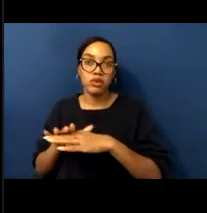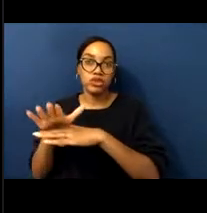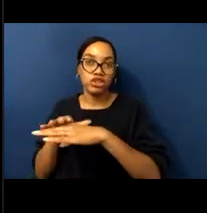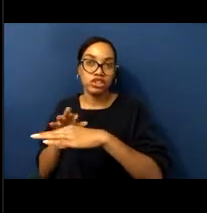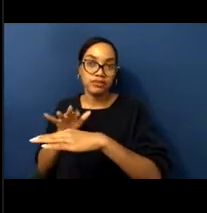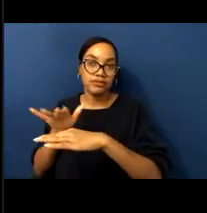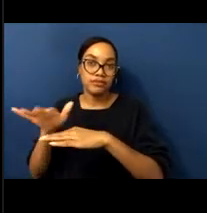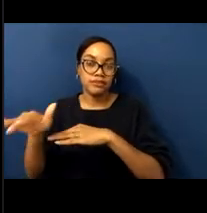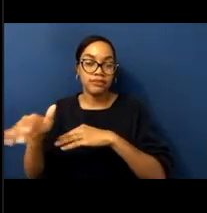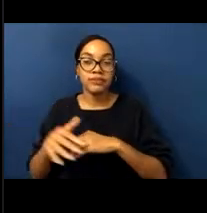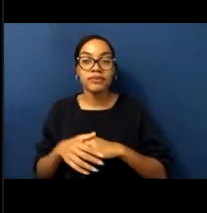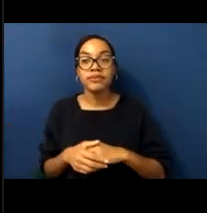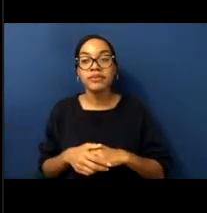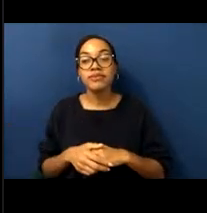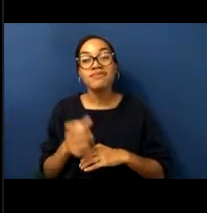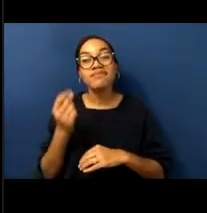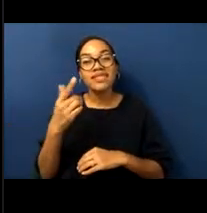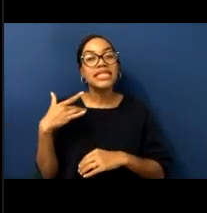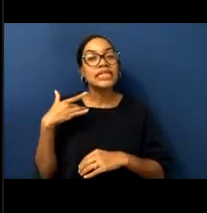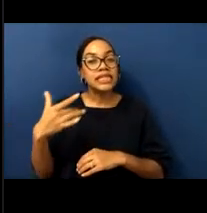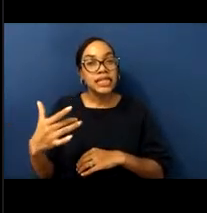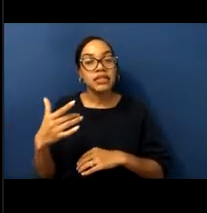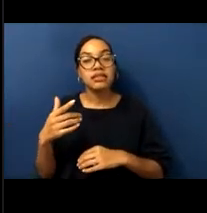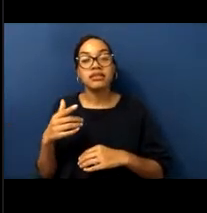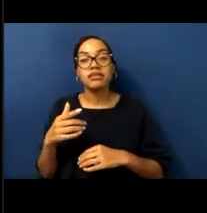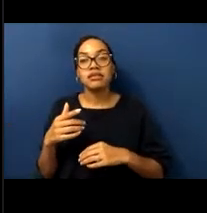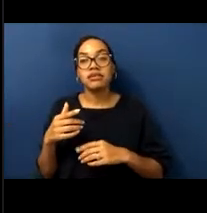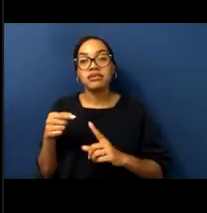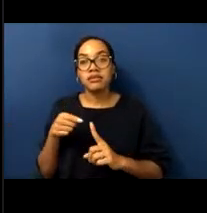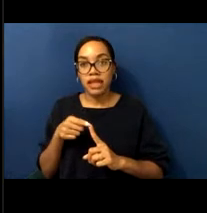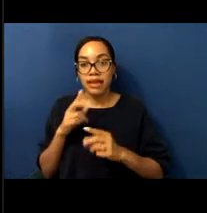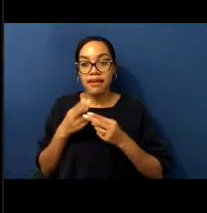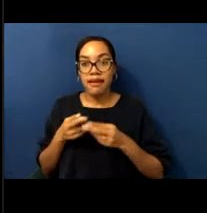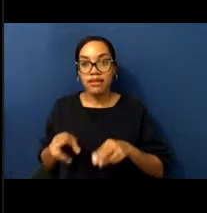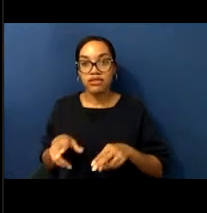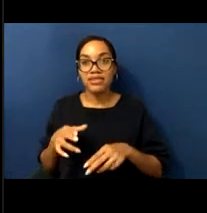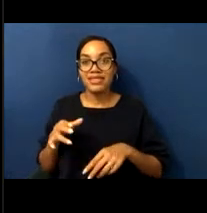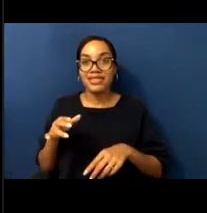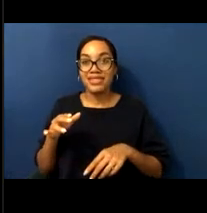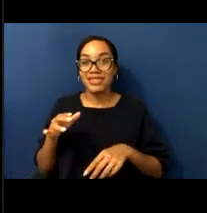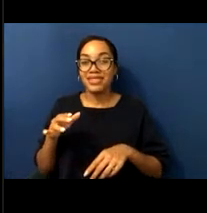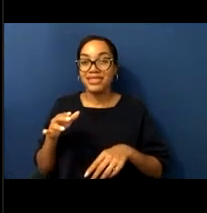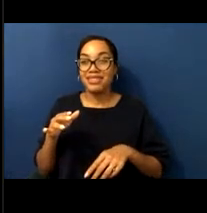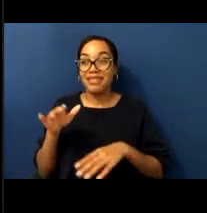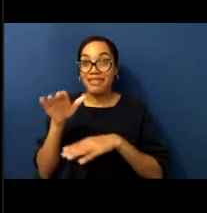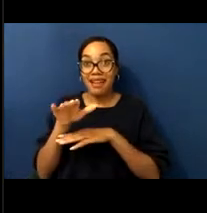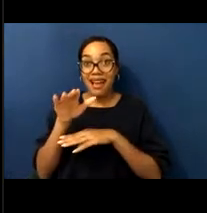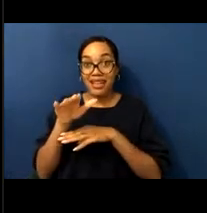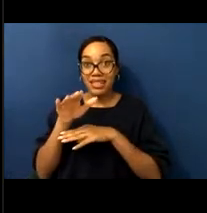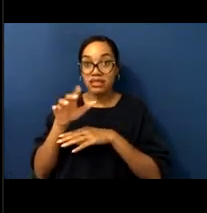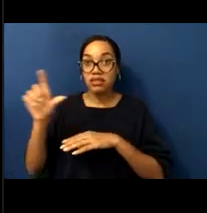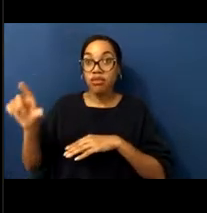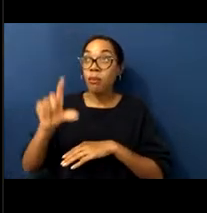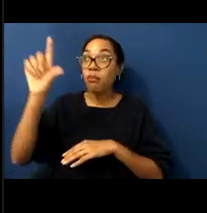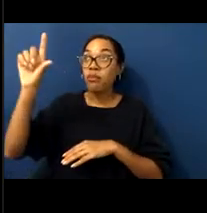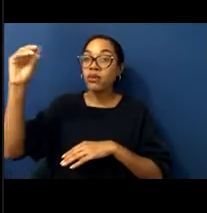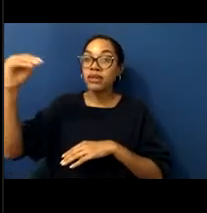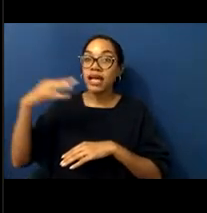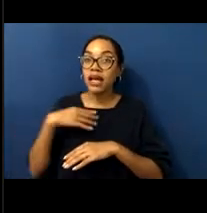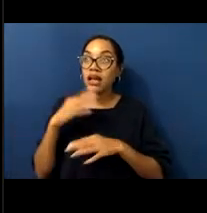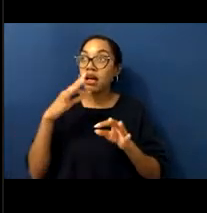or when the sky is lit by the moon. But yes, both light and sound we think they use. They also might be using the vibrations